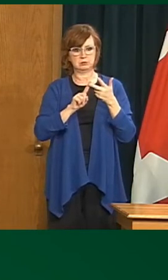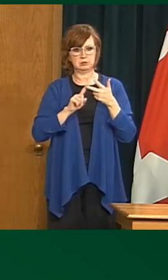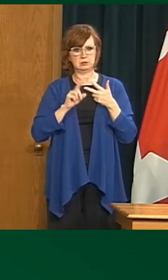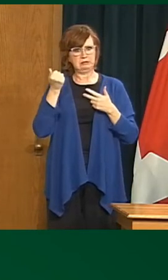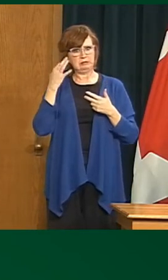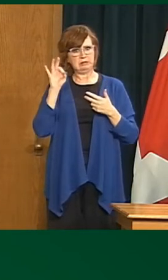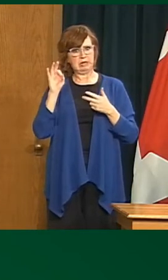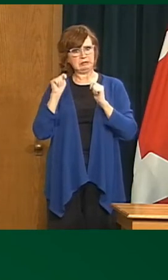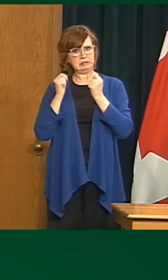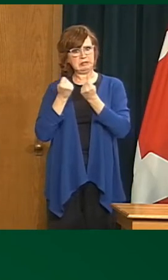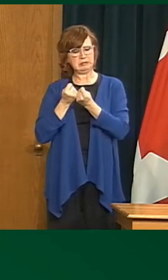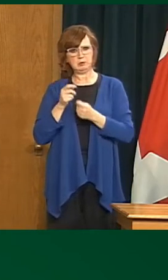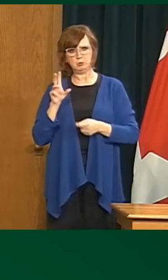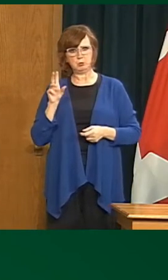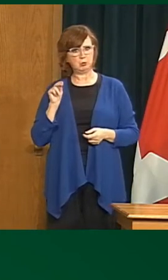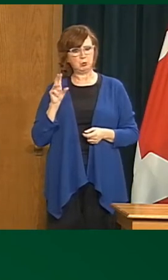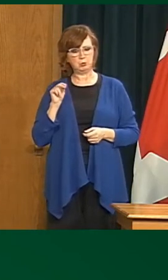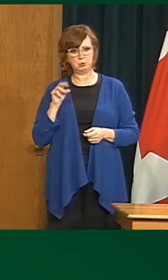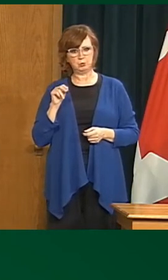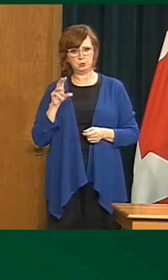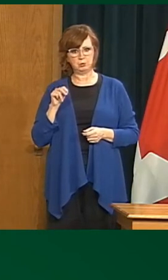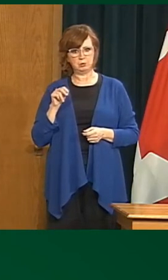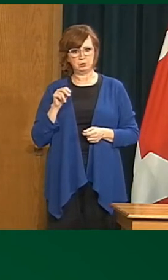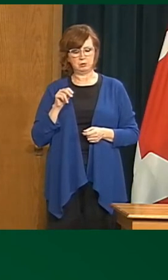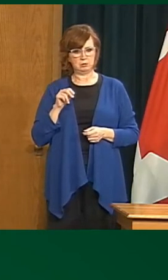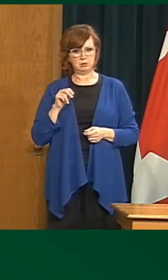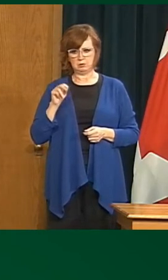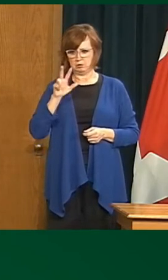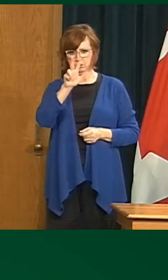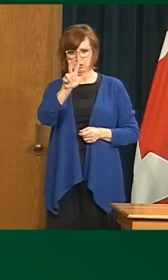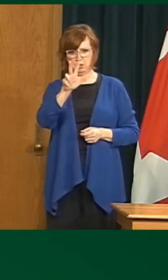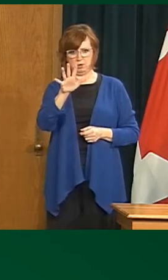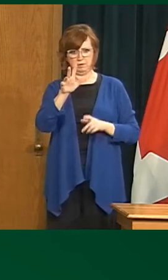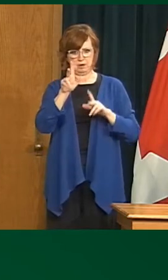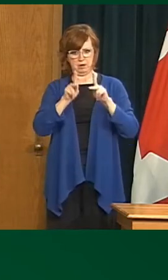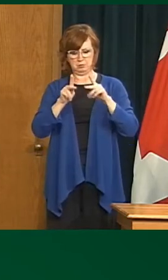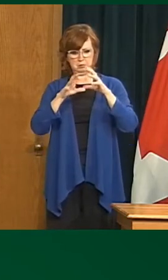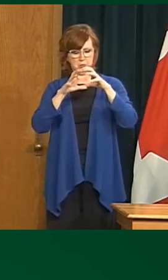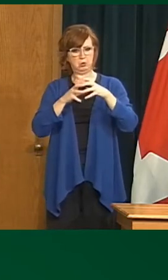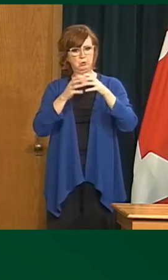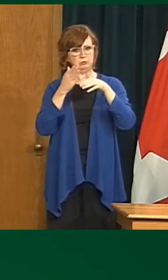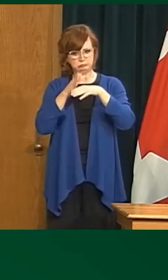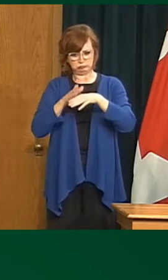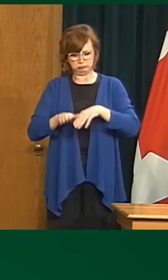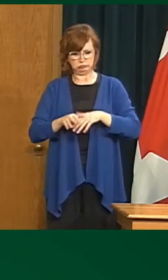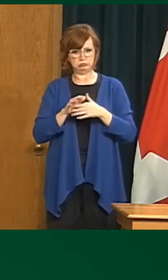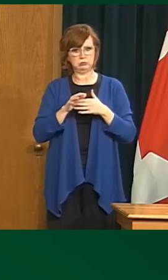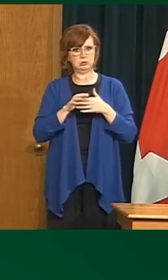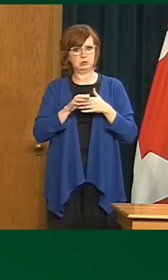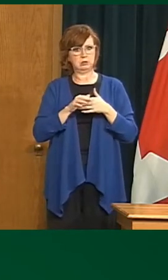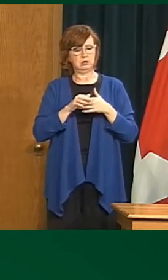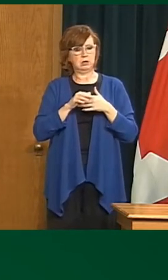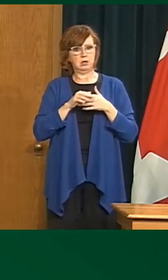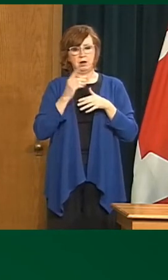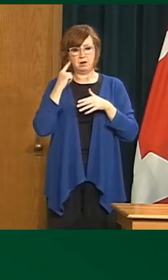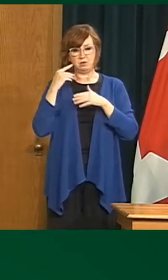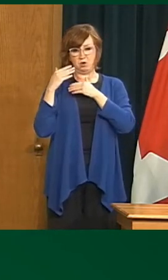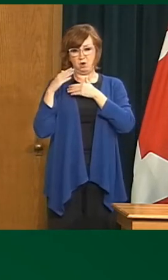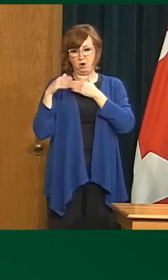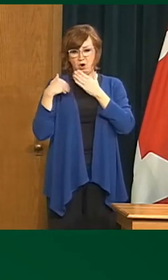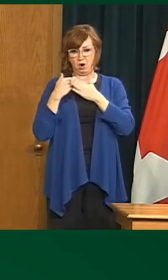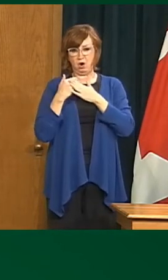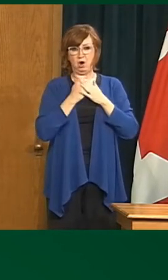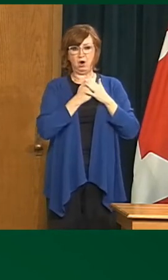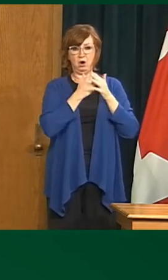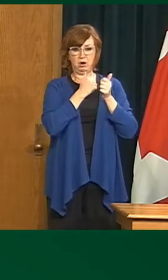teams because although they would have enough people to break them up into the teams, they've made it a smaller group of folks going door to door, coordinating with the community